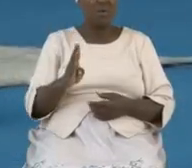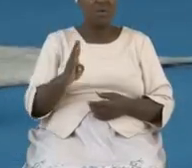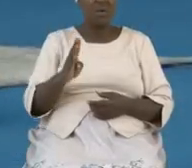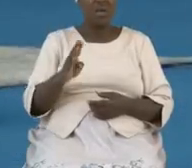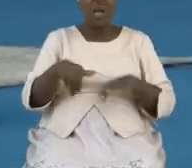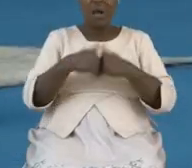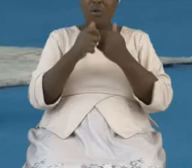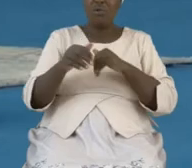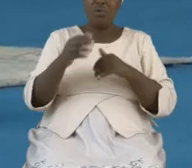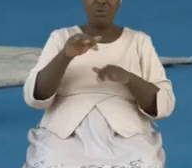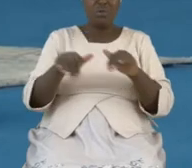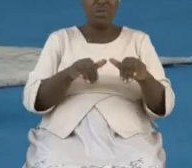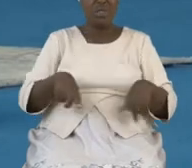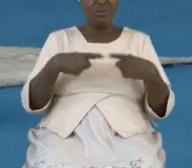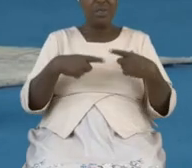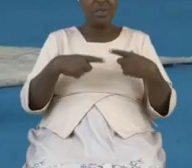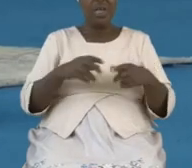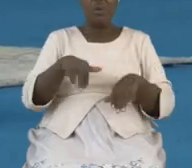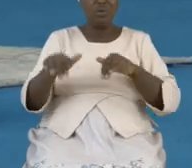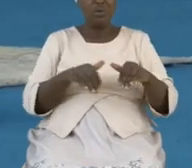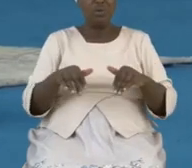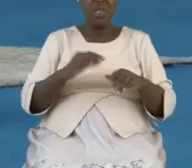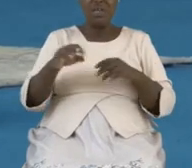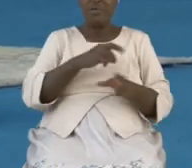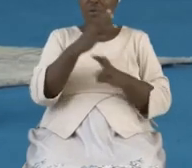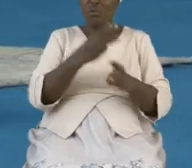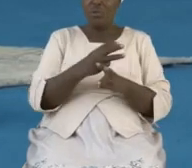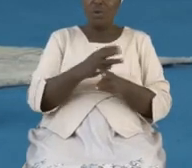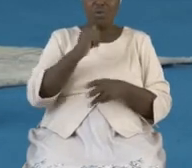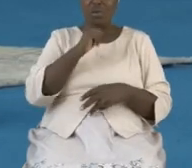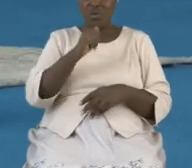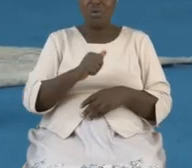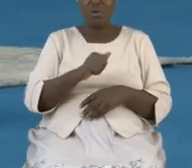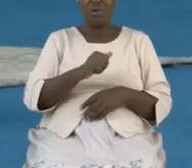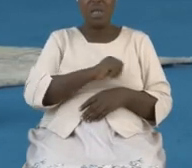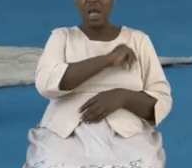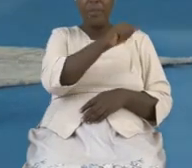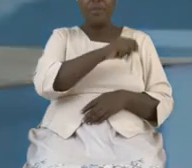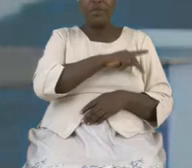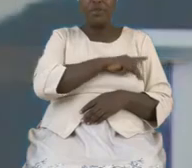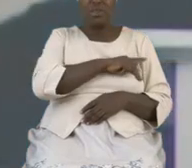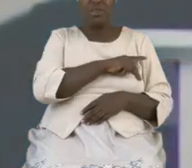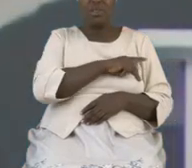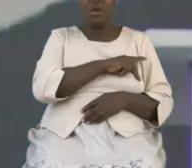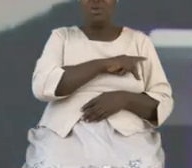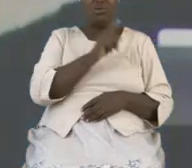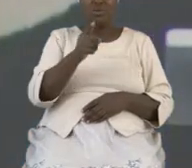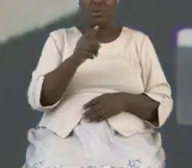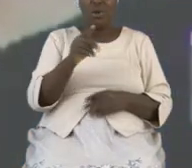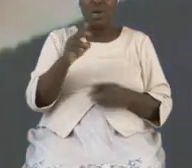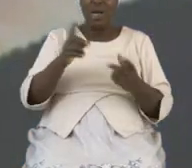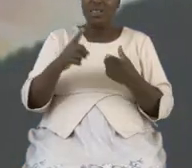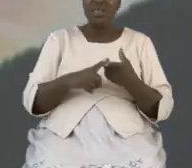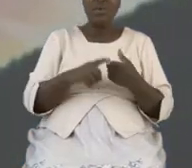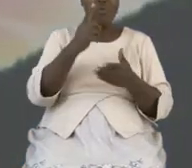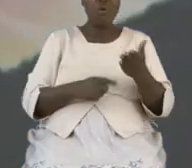the world will not either appreciate or depreciate? What will you do? How will you live